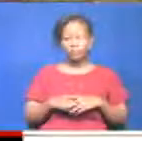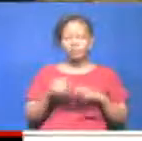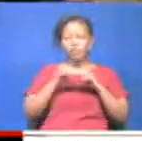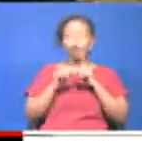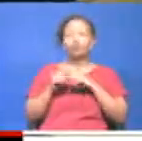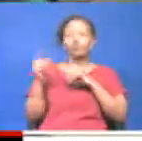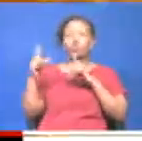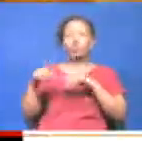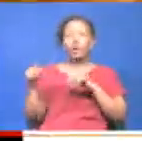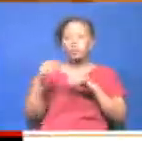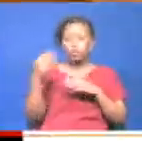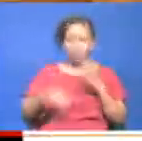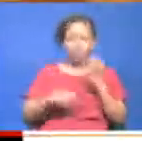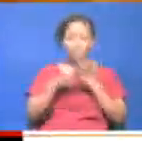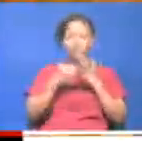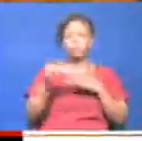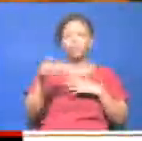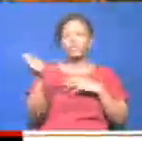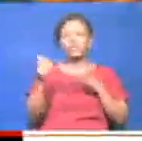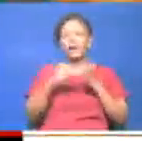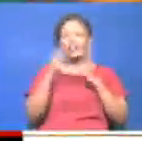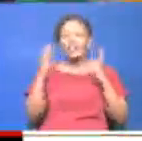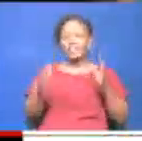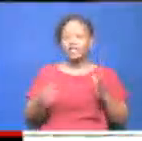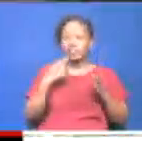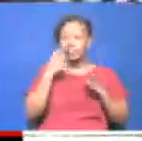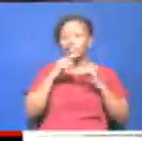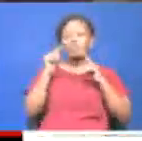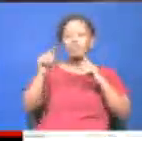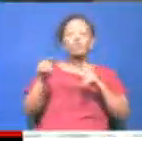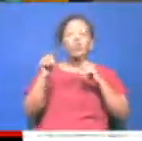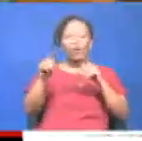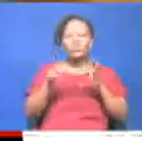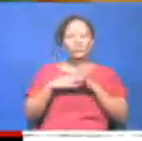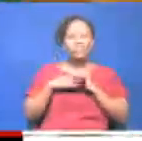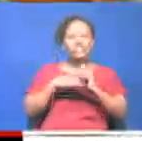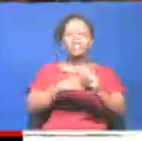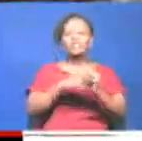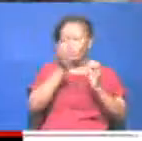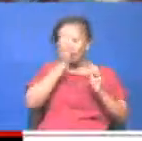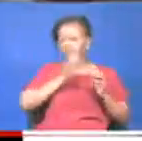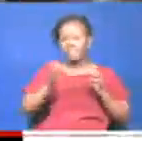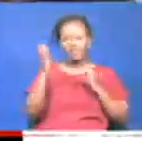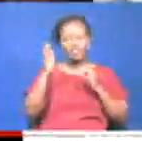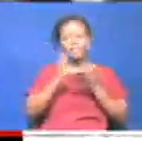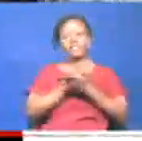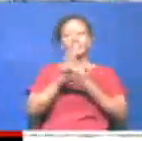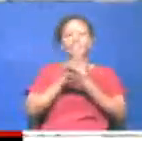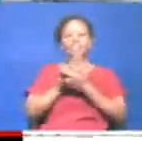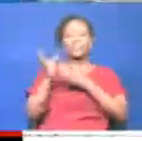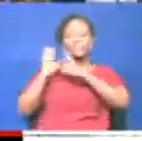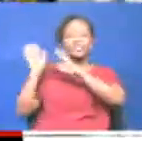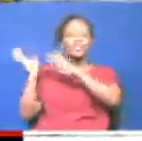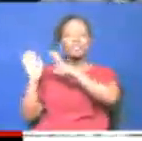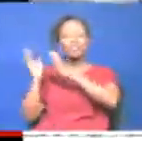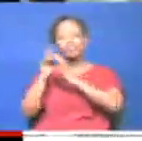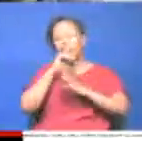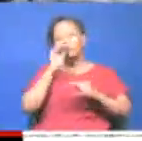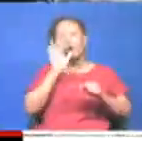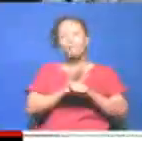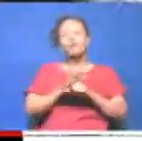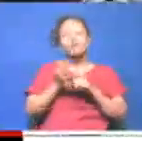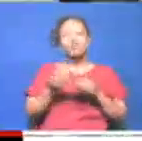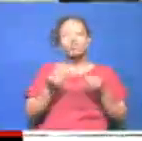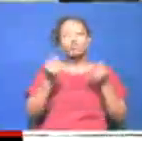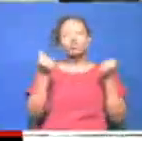echoed by other leaders who accused the current leadership of neglecting key sectors in Kilifi, promising to sort out the perennial food